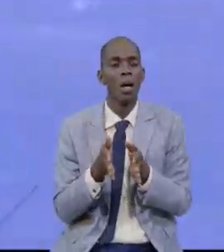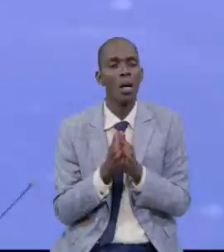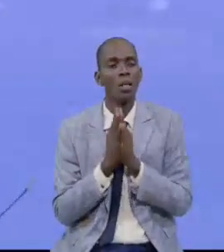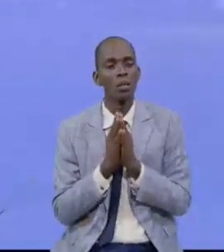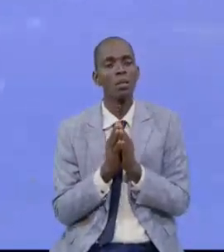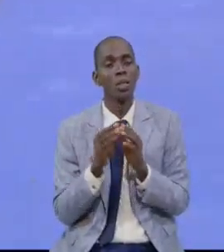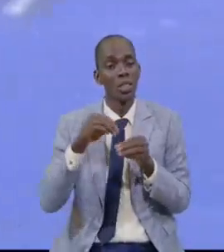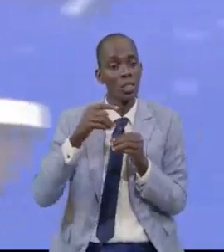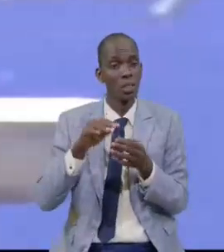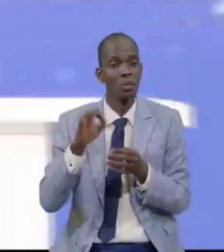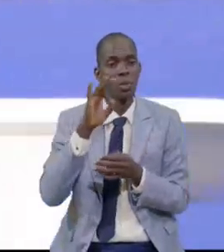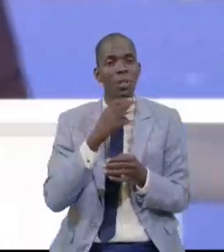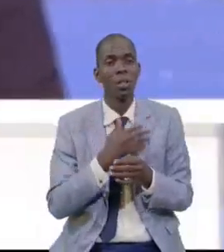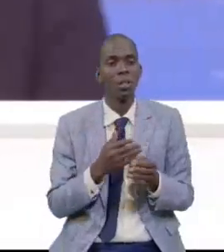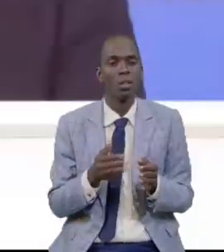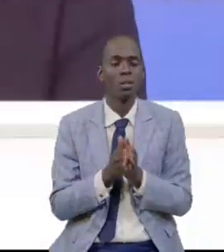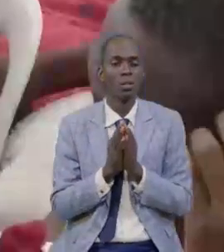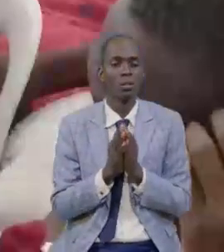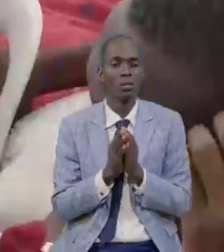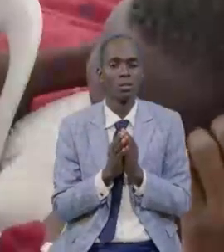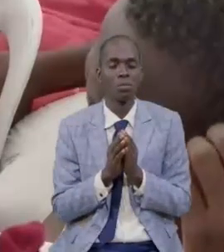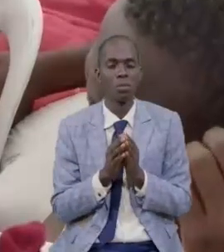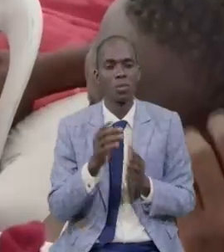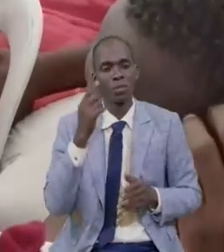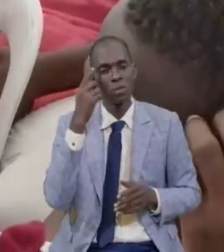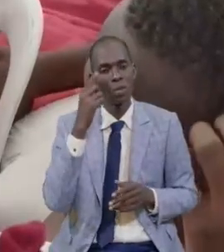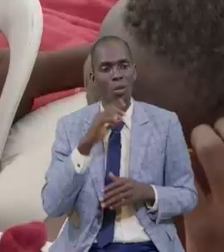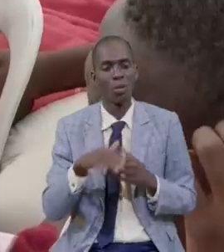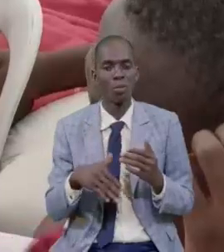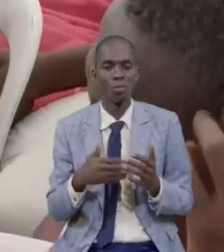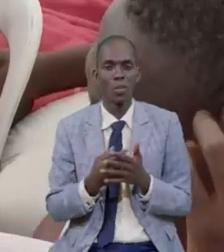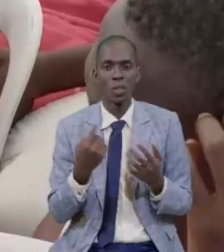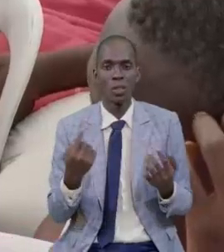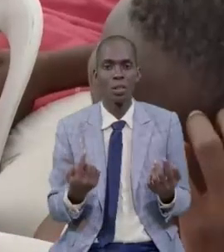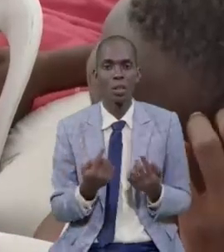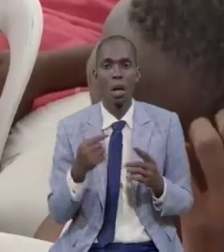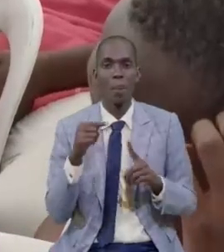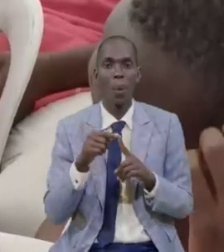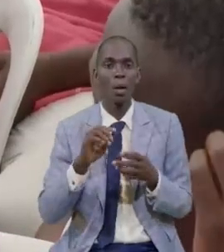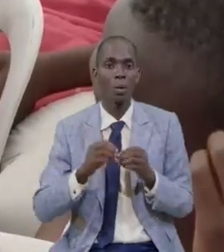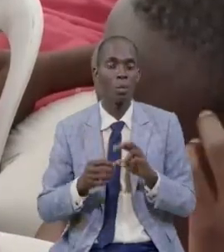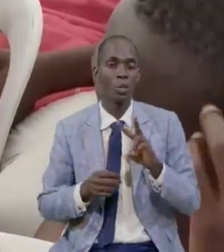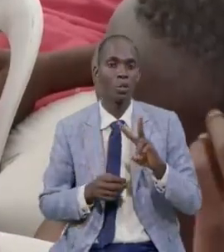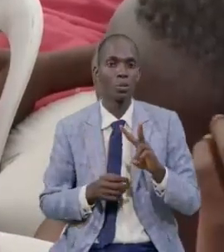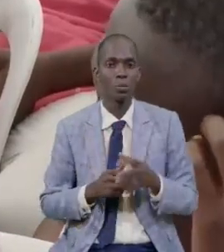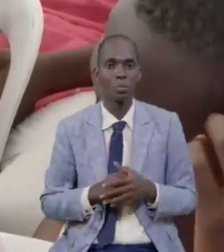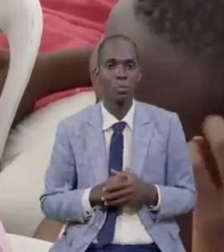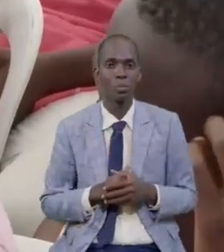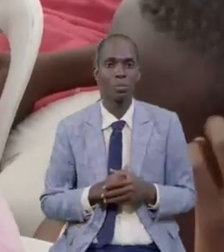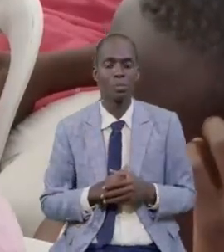and supplication for all saints. We're coming to point number two. Point number two, I'm coming